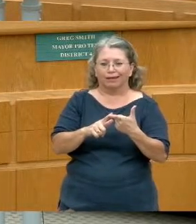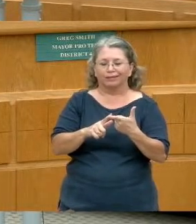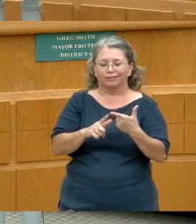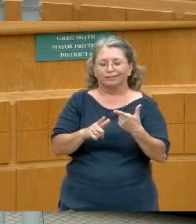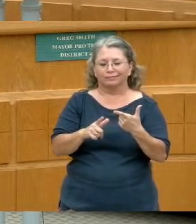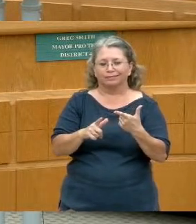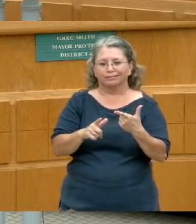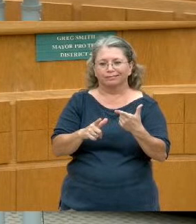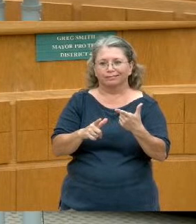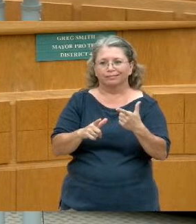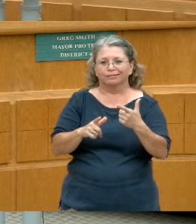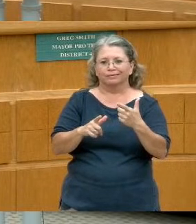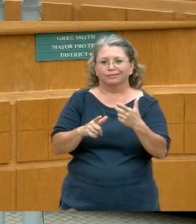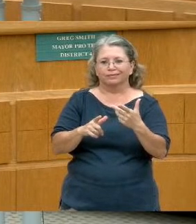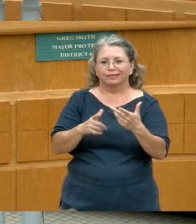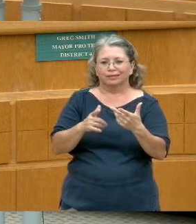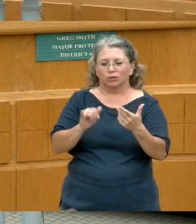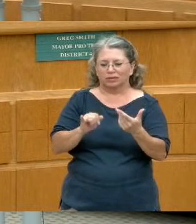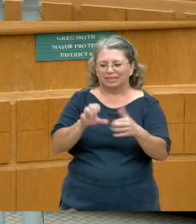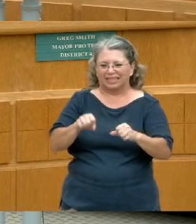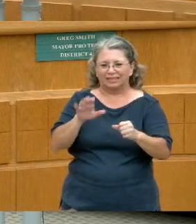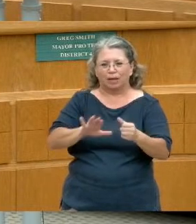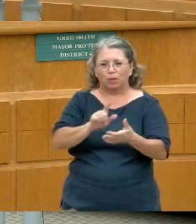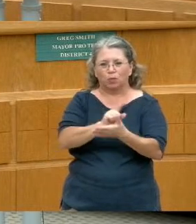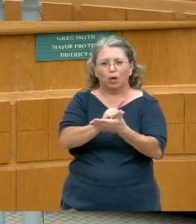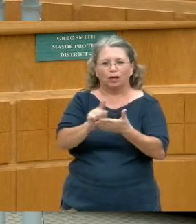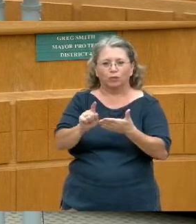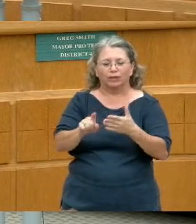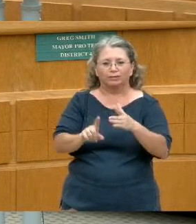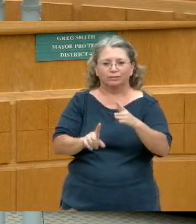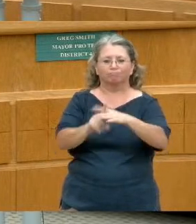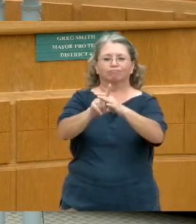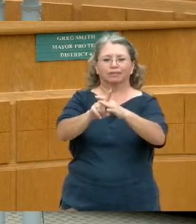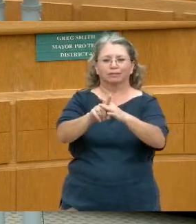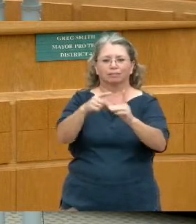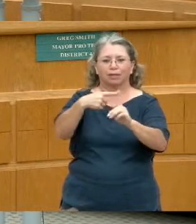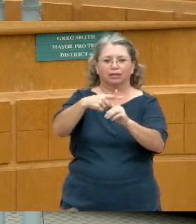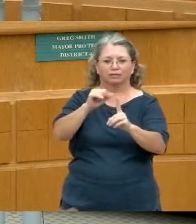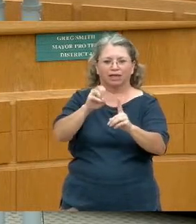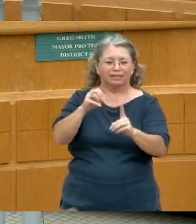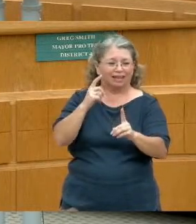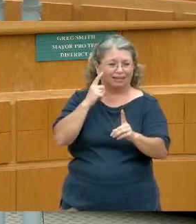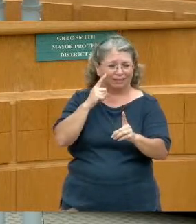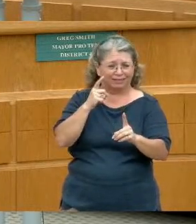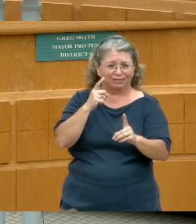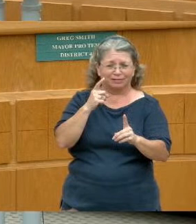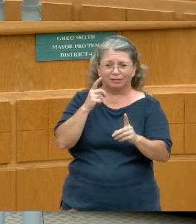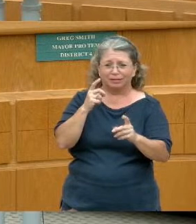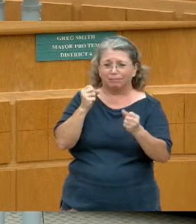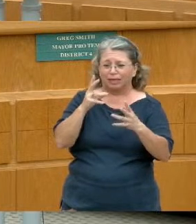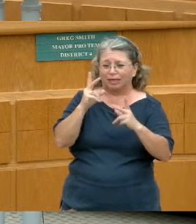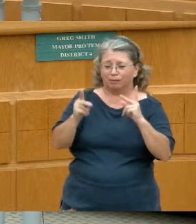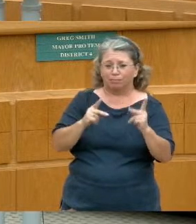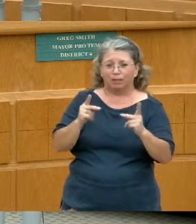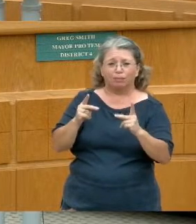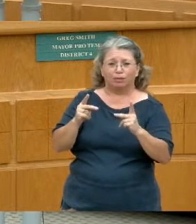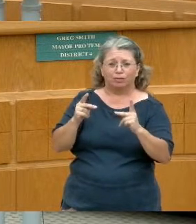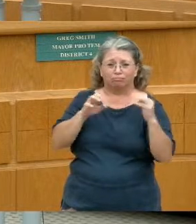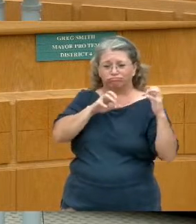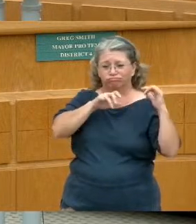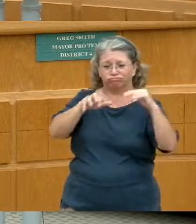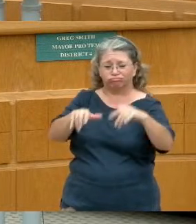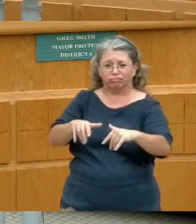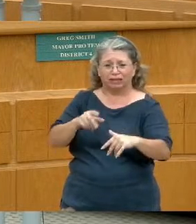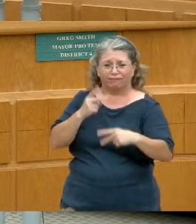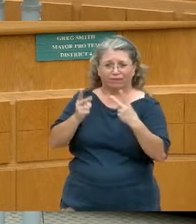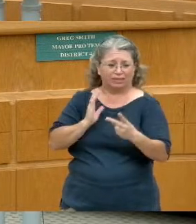area, coming to our beaches for Memorial Day. I think everybody remembers the line of traffic going from Padre Island pretty much all the